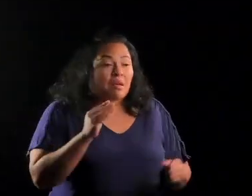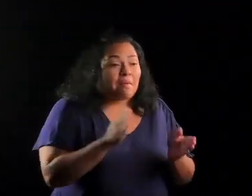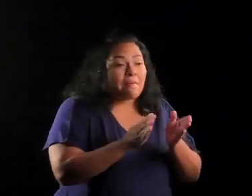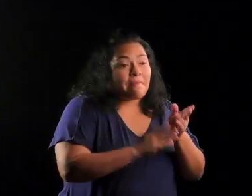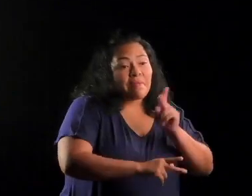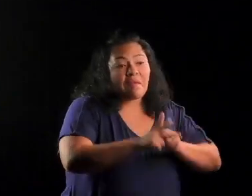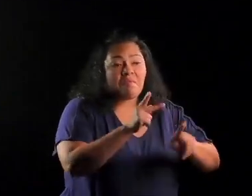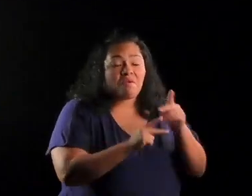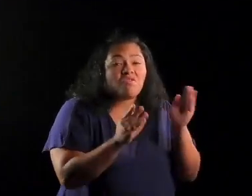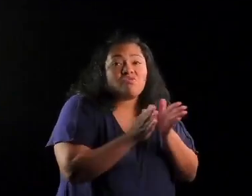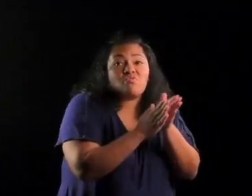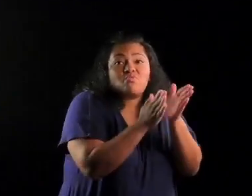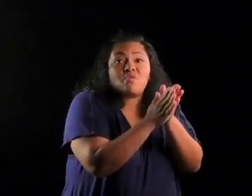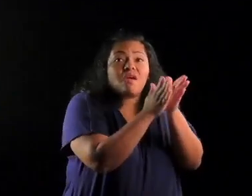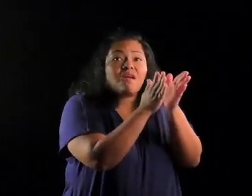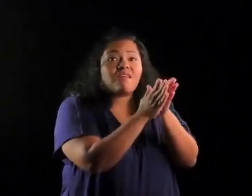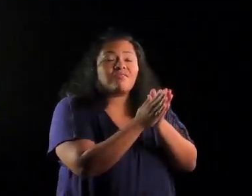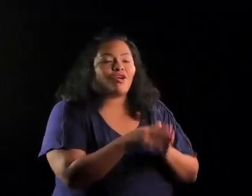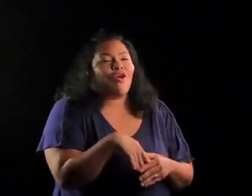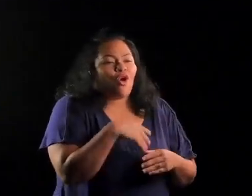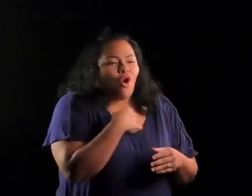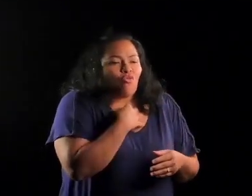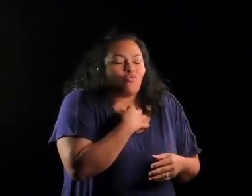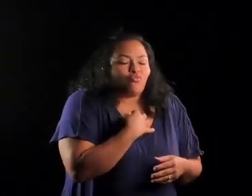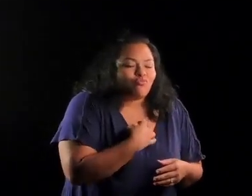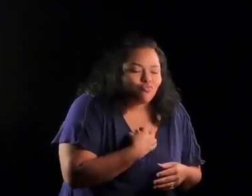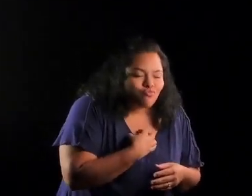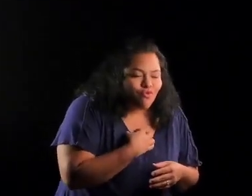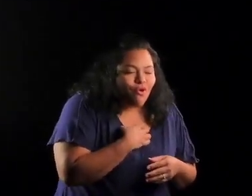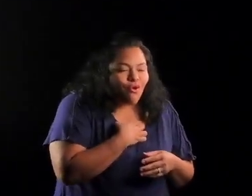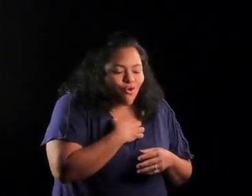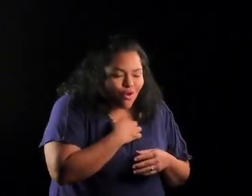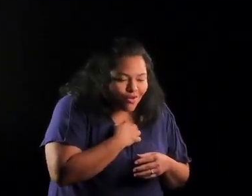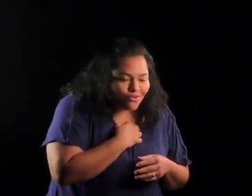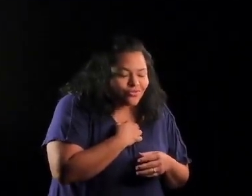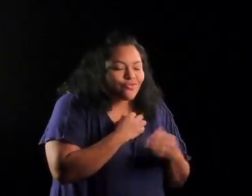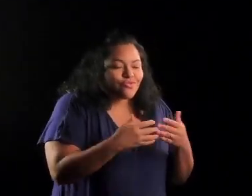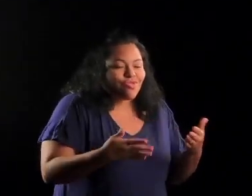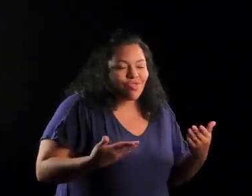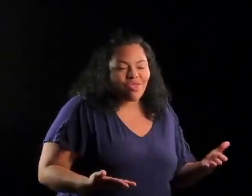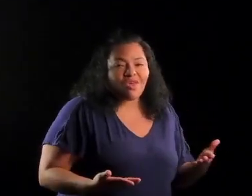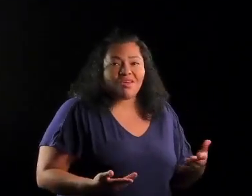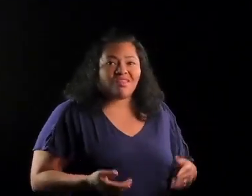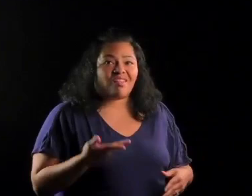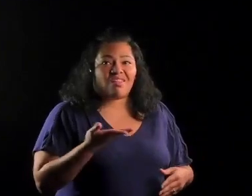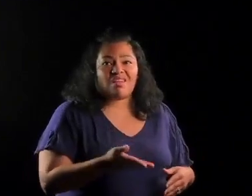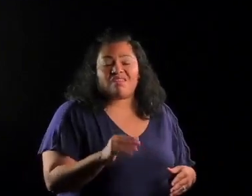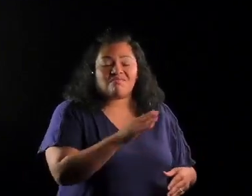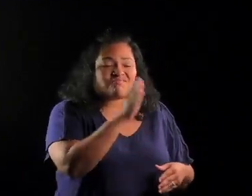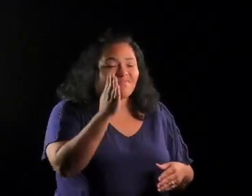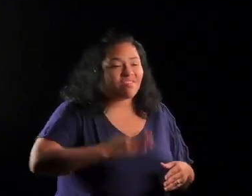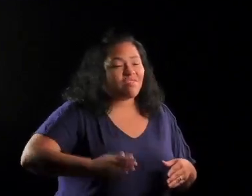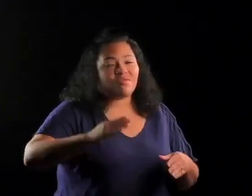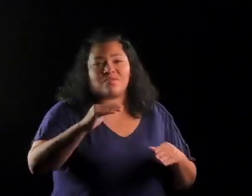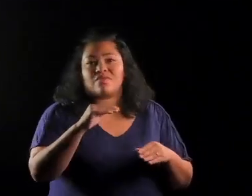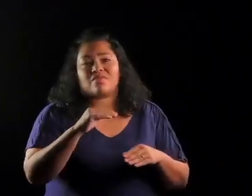A man's empty praise, treasures that fade. I never